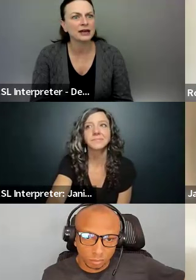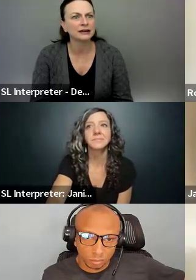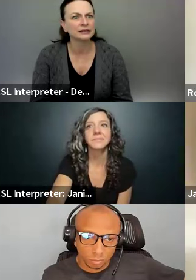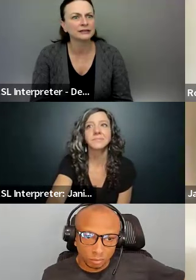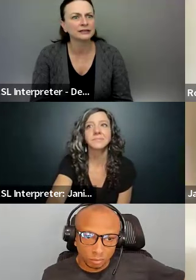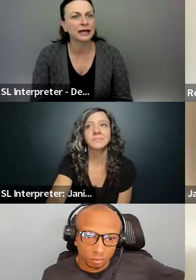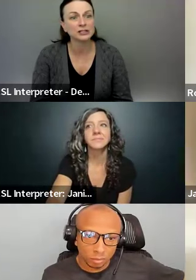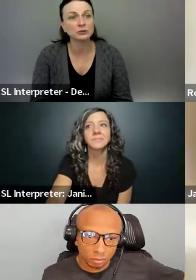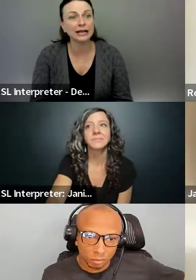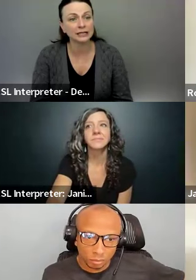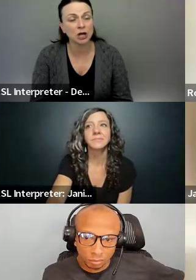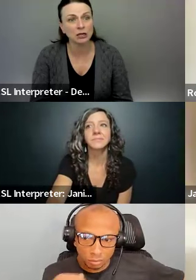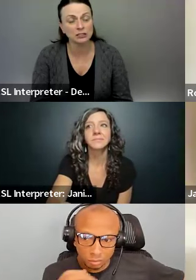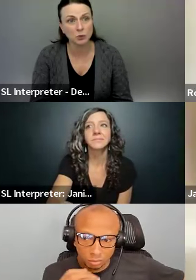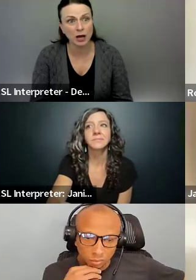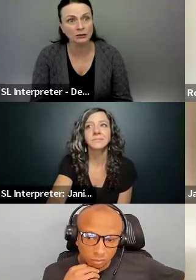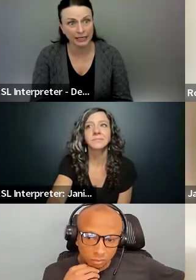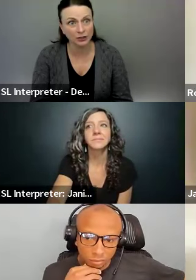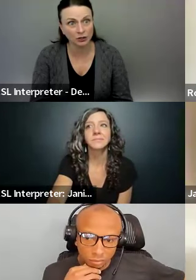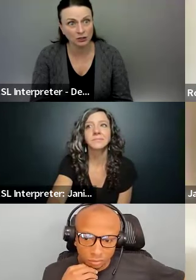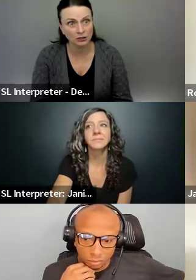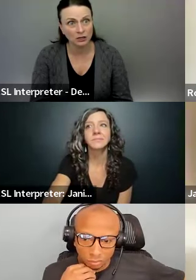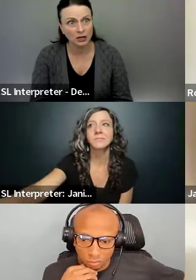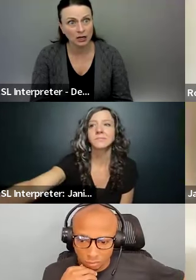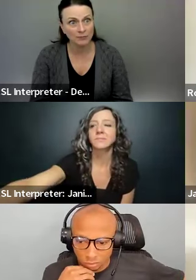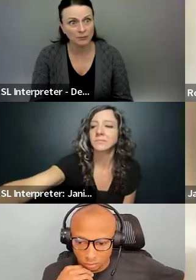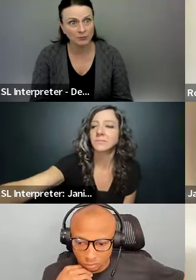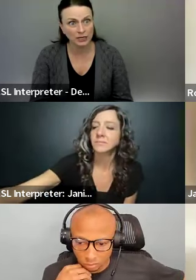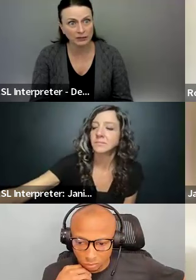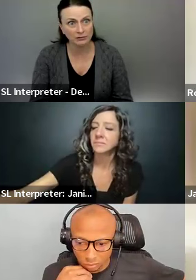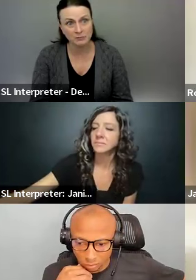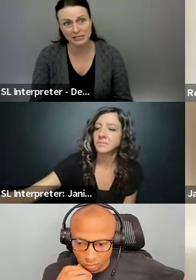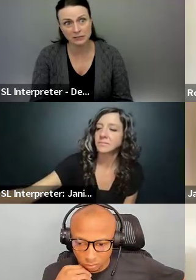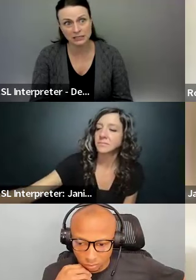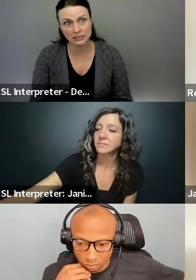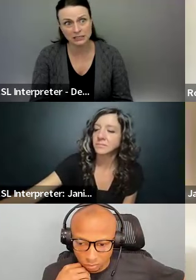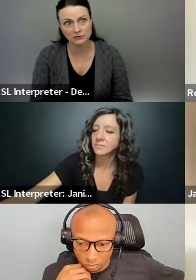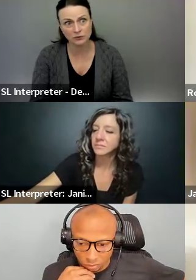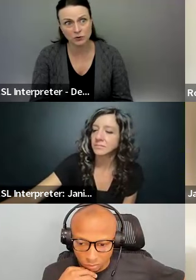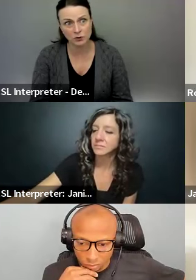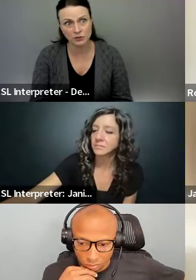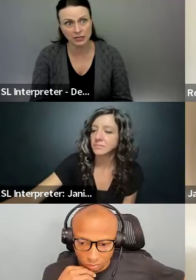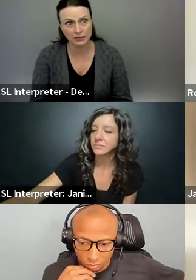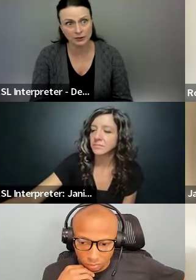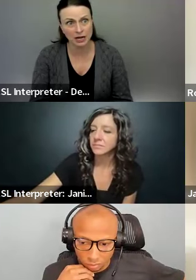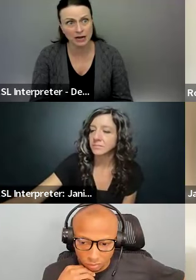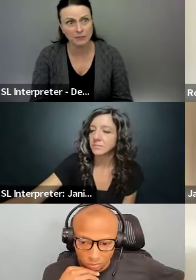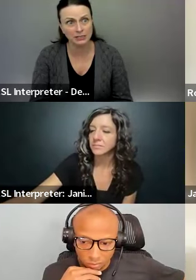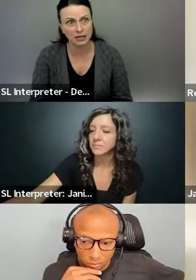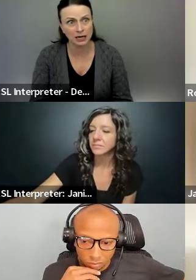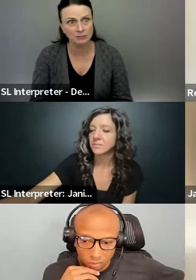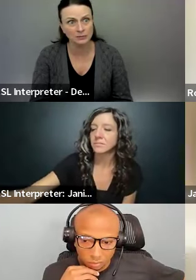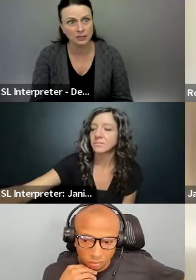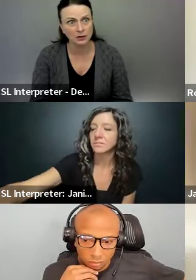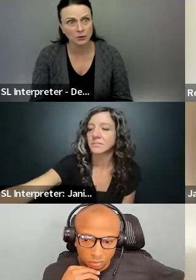then, like, do lightning talks as well later, we can make some ideas for those at a later time.